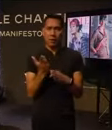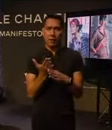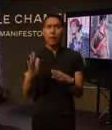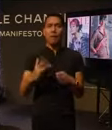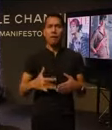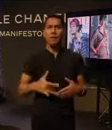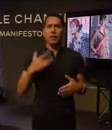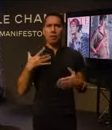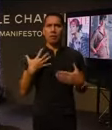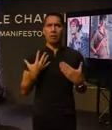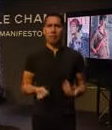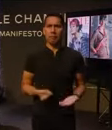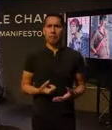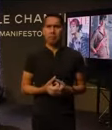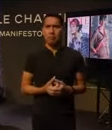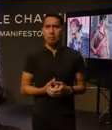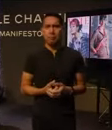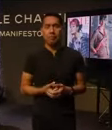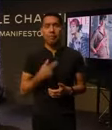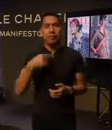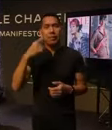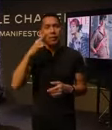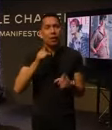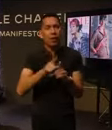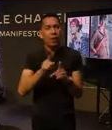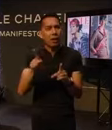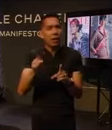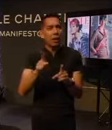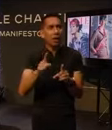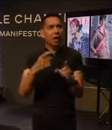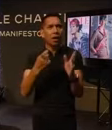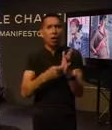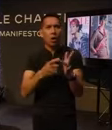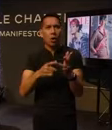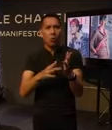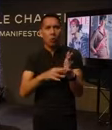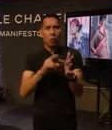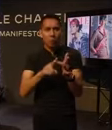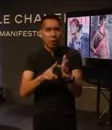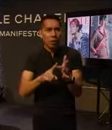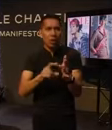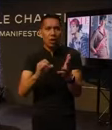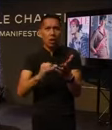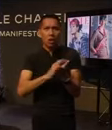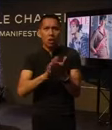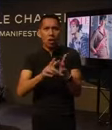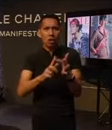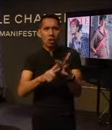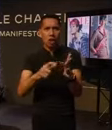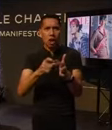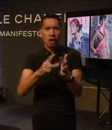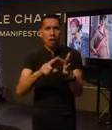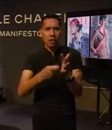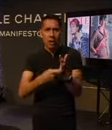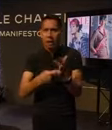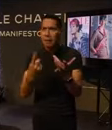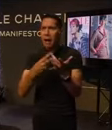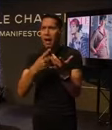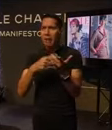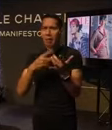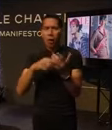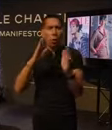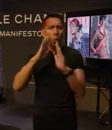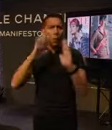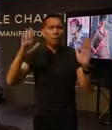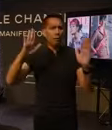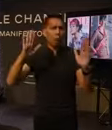feel. And, you know, the likes of, you know, Romy Schneider, all these wonderful actresses at